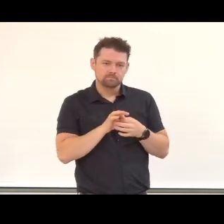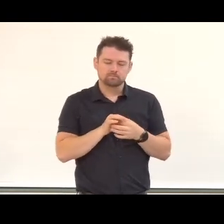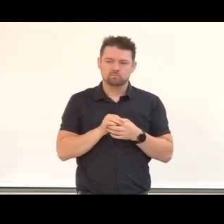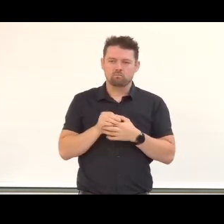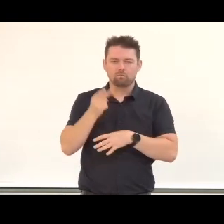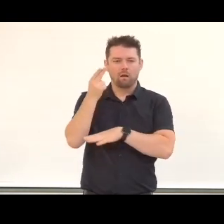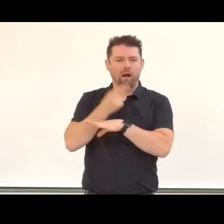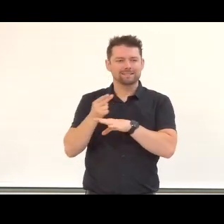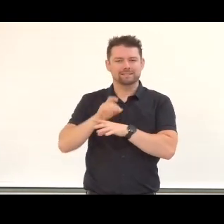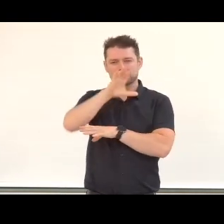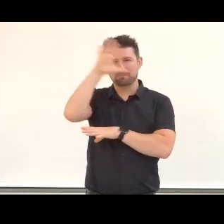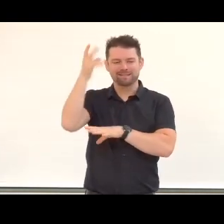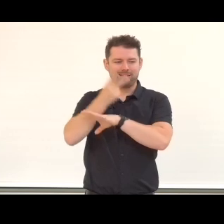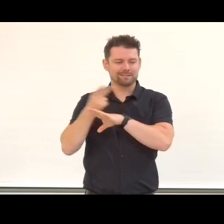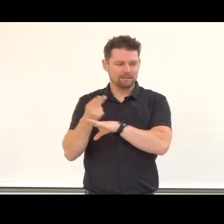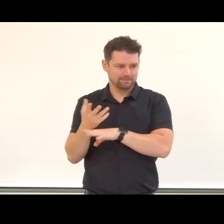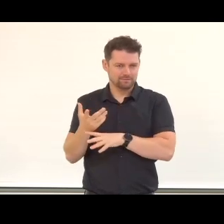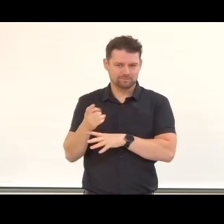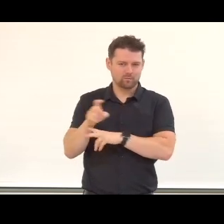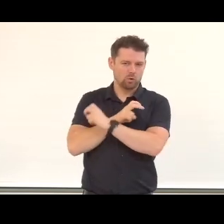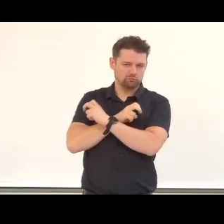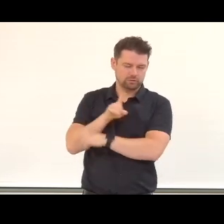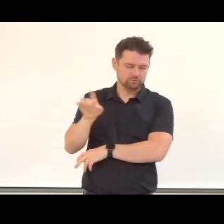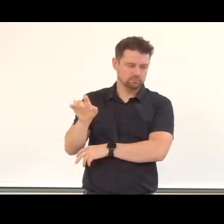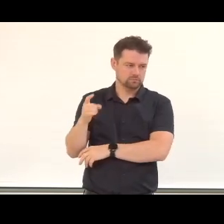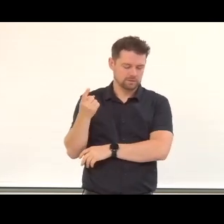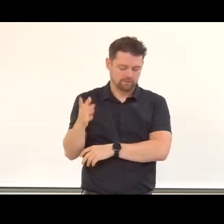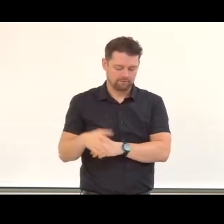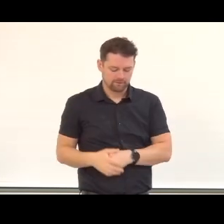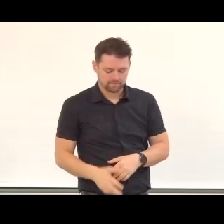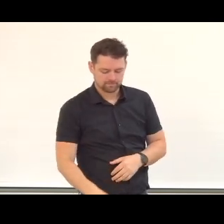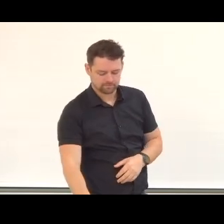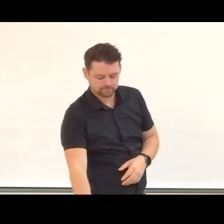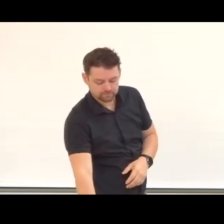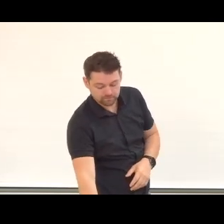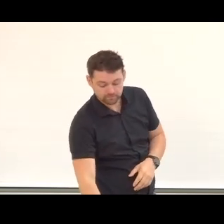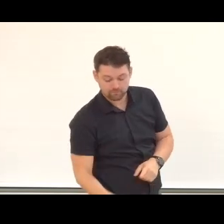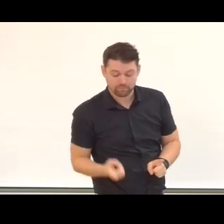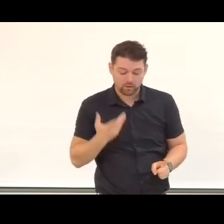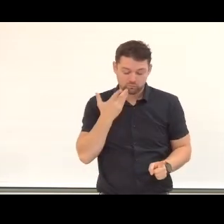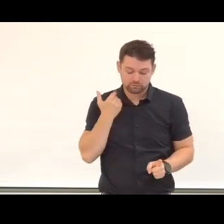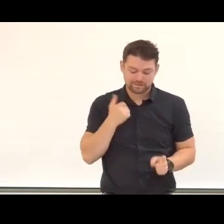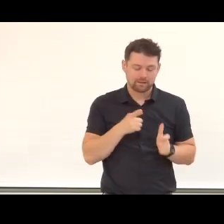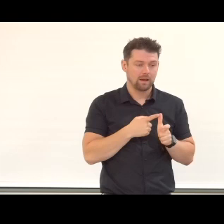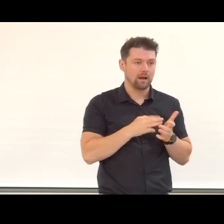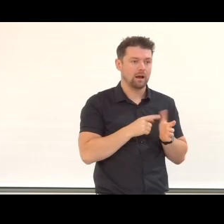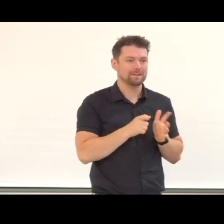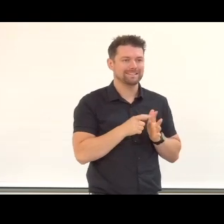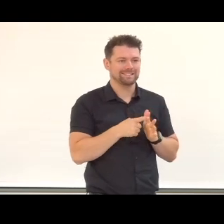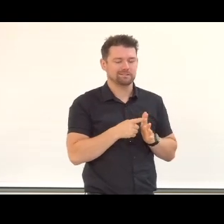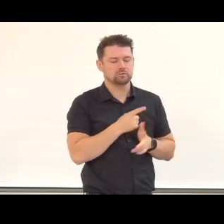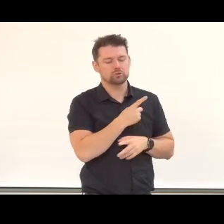Austria, so or not only Austria, that also help us there. And the most recent mission was the Amadi 24